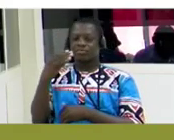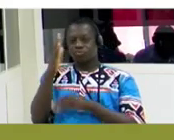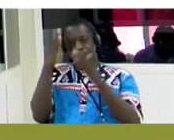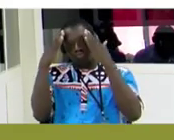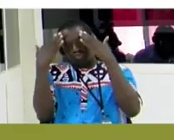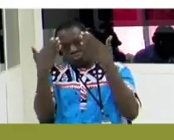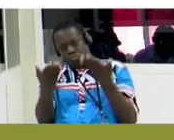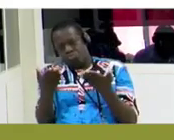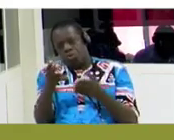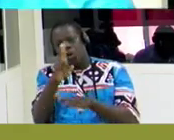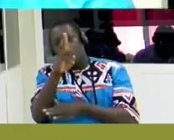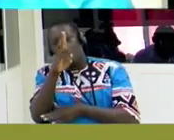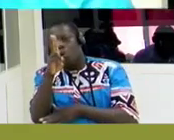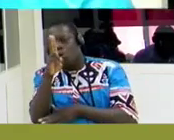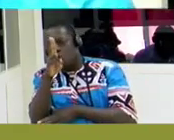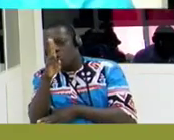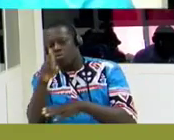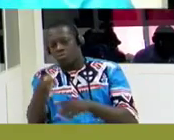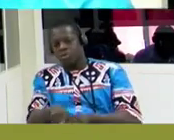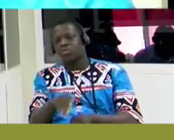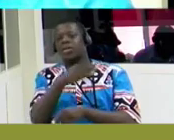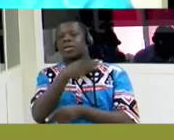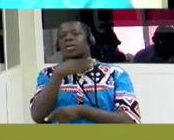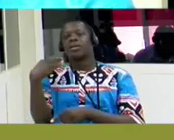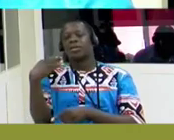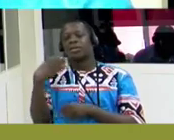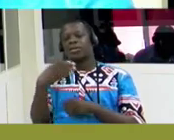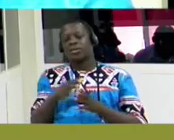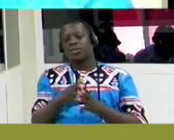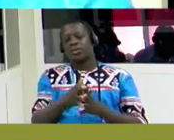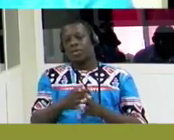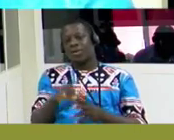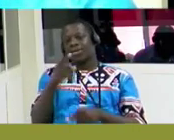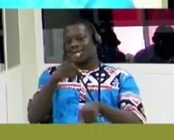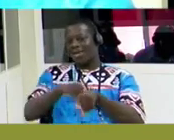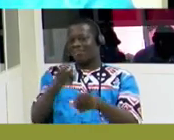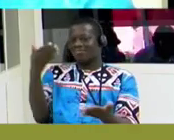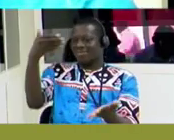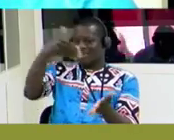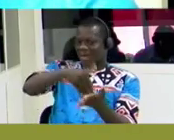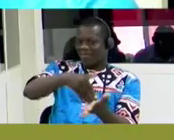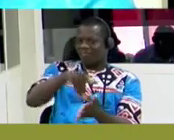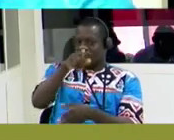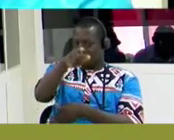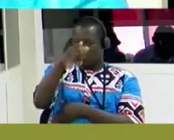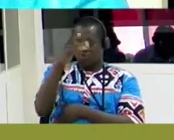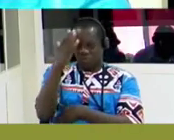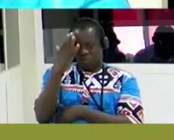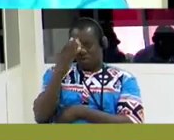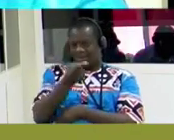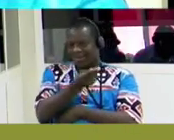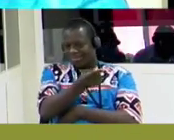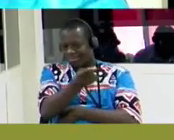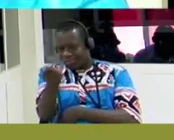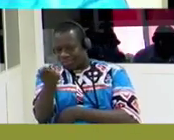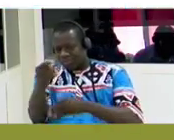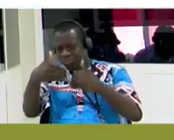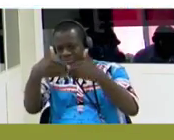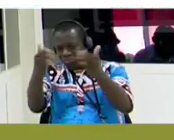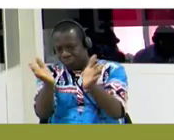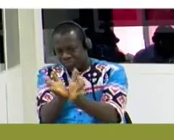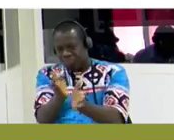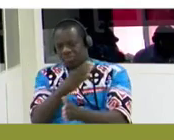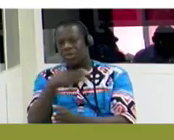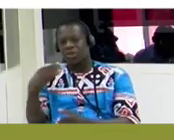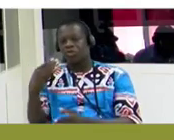killed. But when they arrived, you knew that that group had killed some soldiers? Yeah, that's